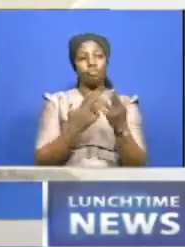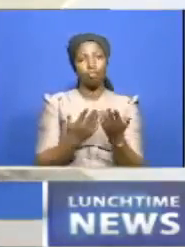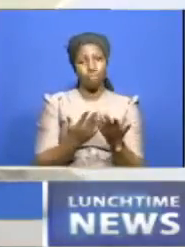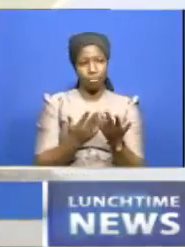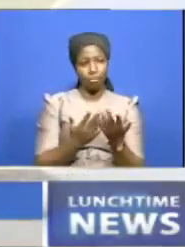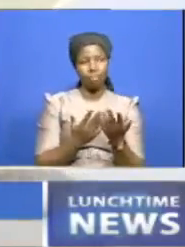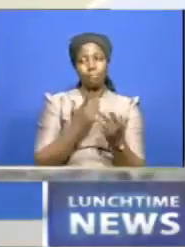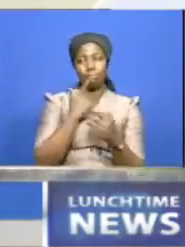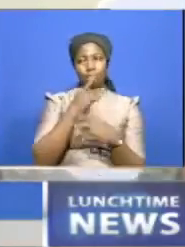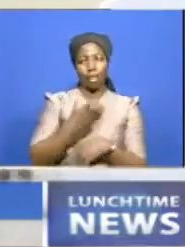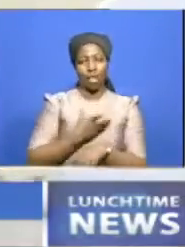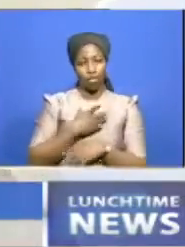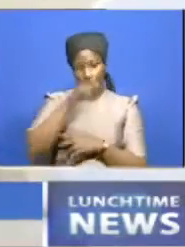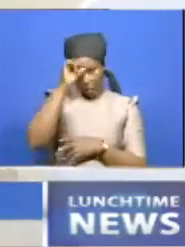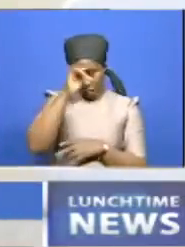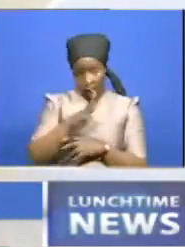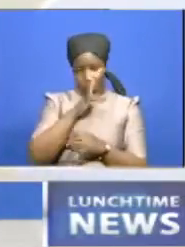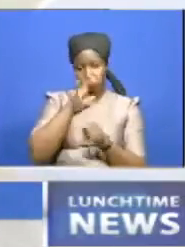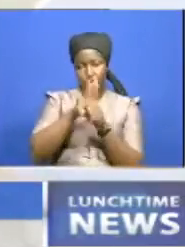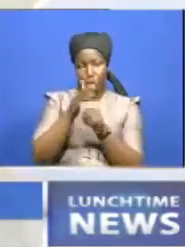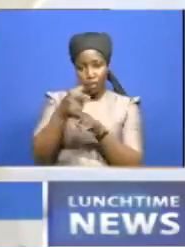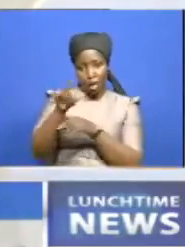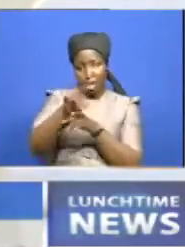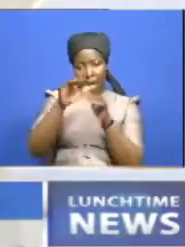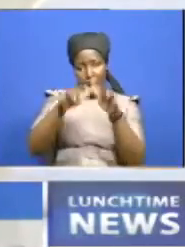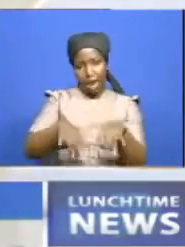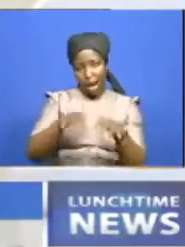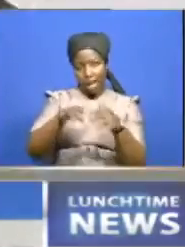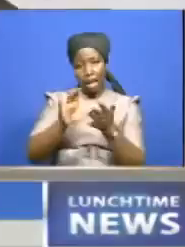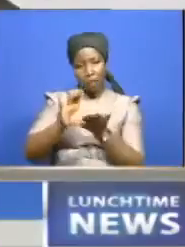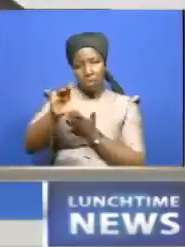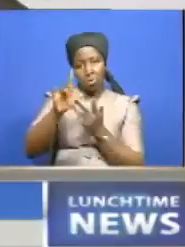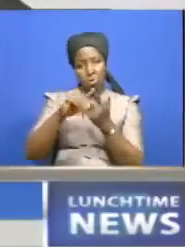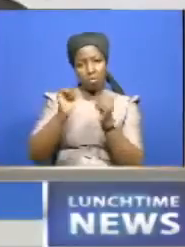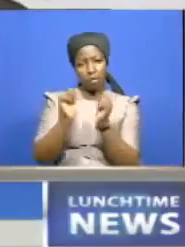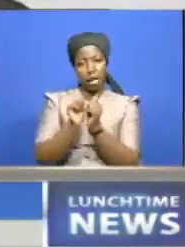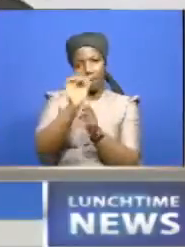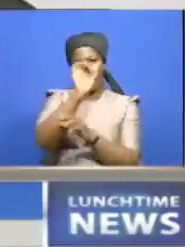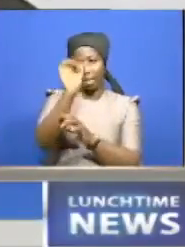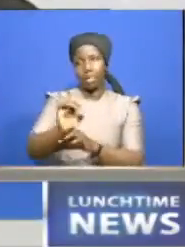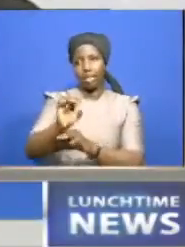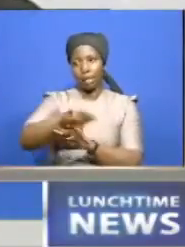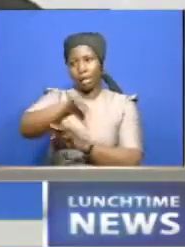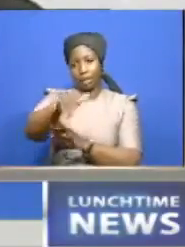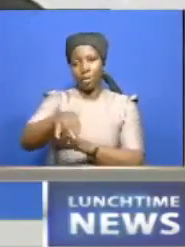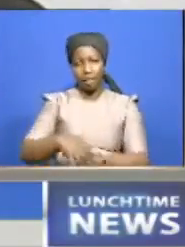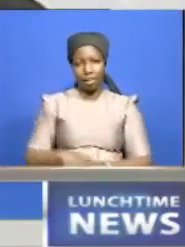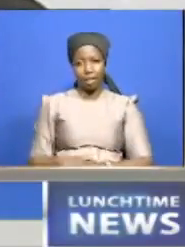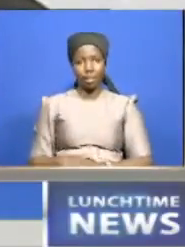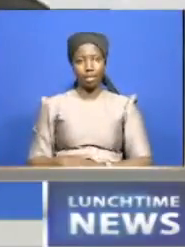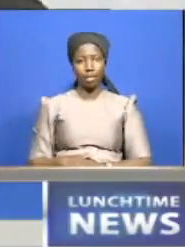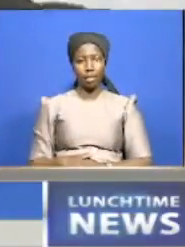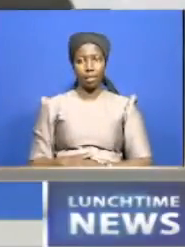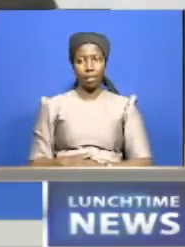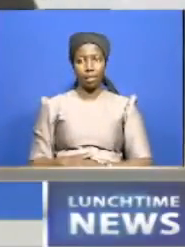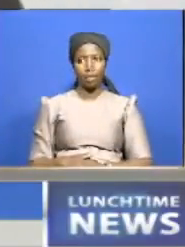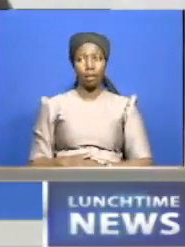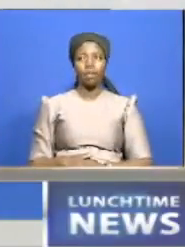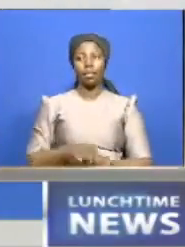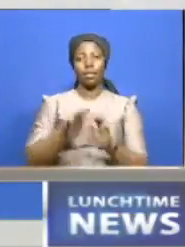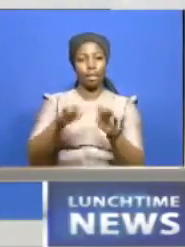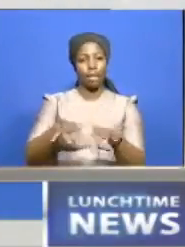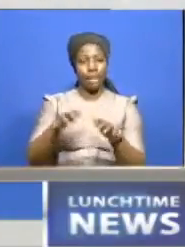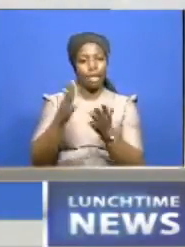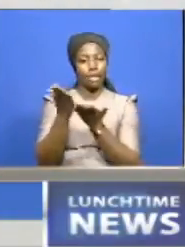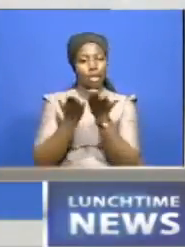of Governors' pledge to increase agriculture allocations to at least 10%. Counties indicated that extension services has